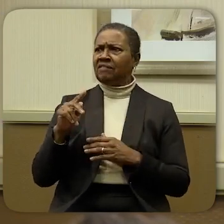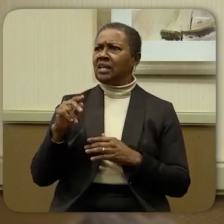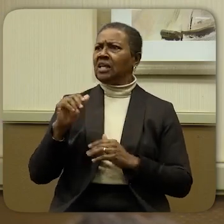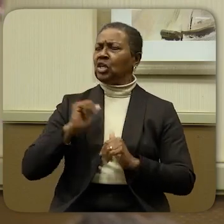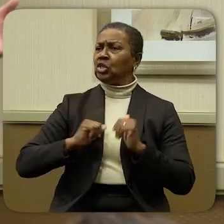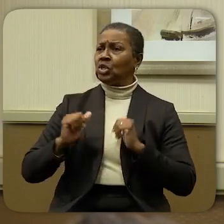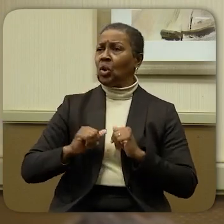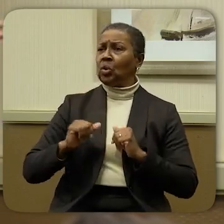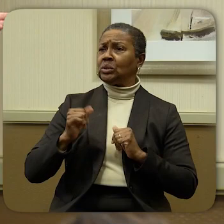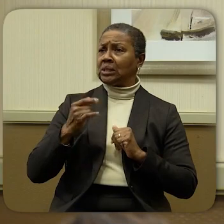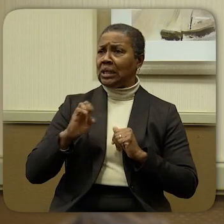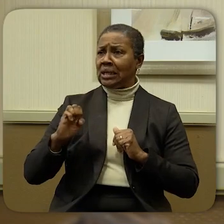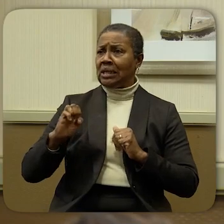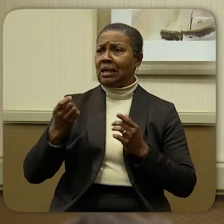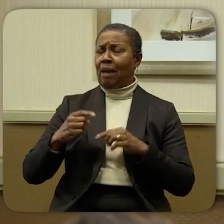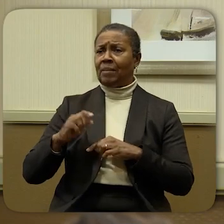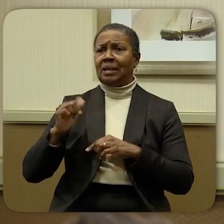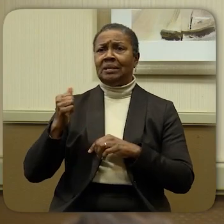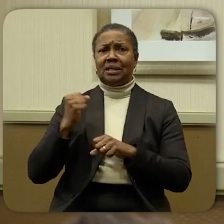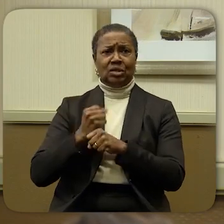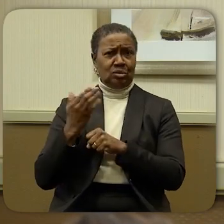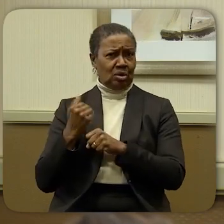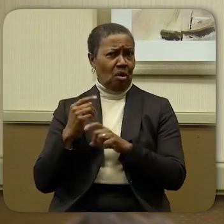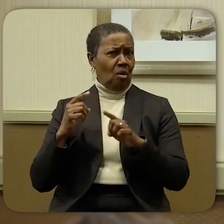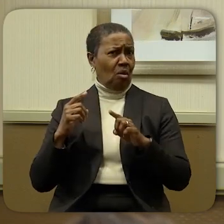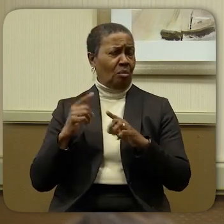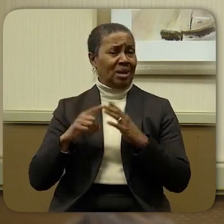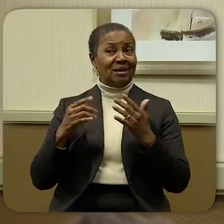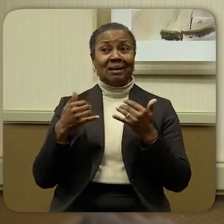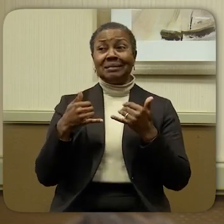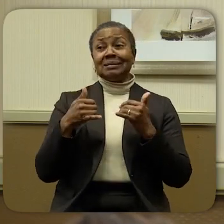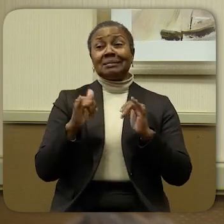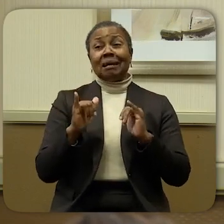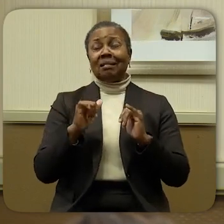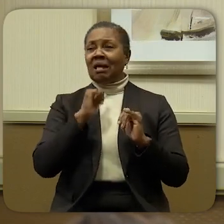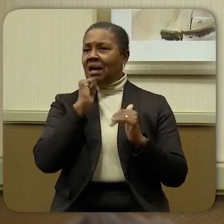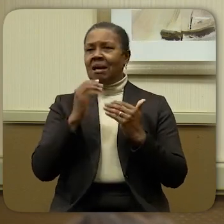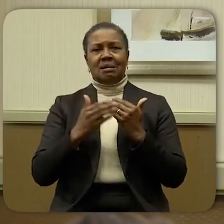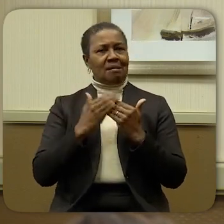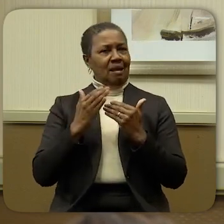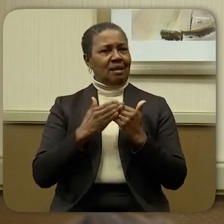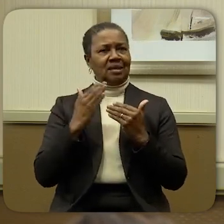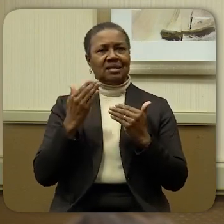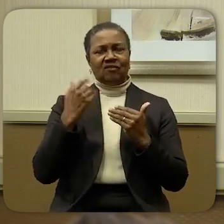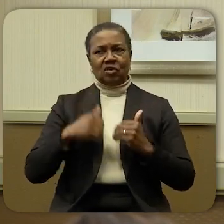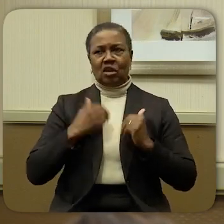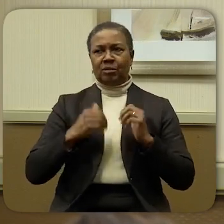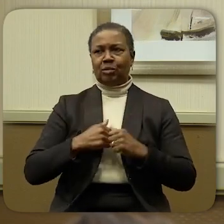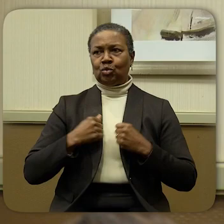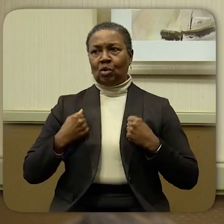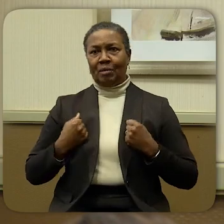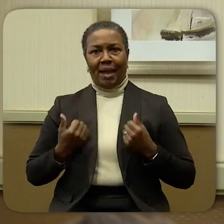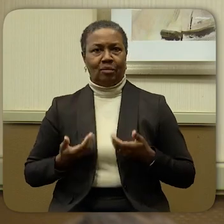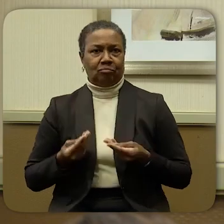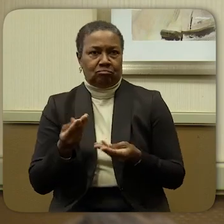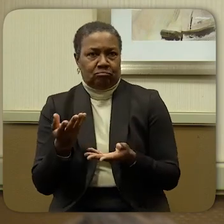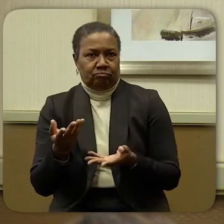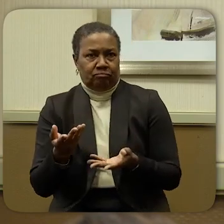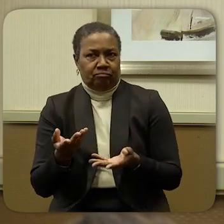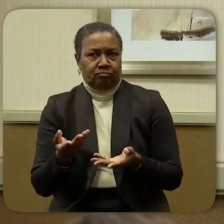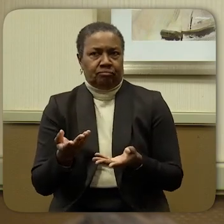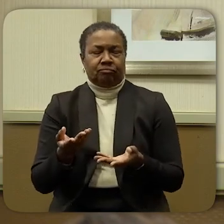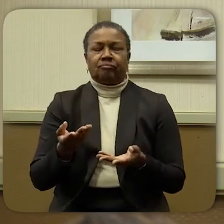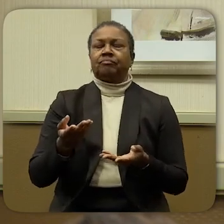10 years ago and all this stuff. But the reality is it's still not an easy road for young people.